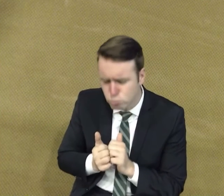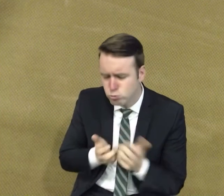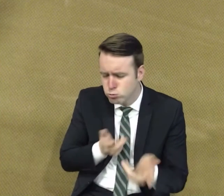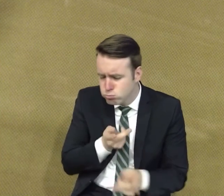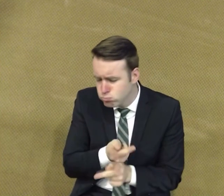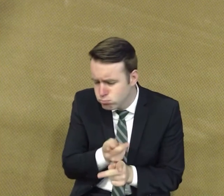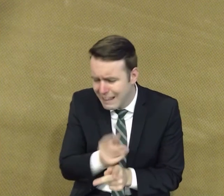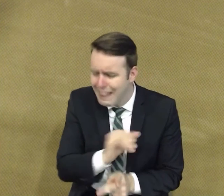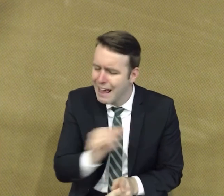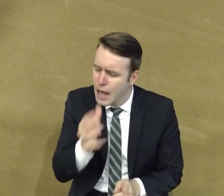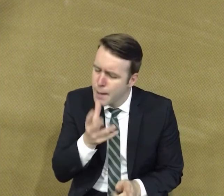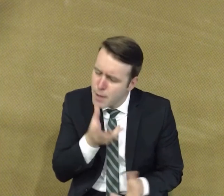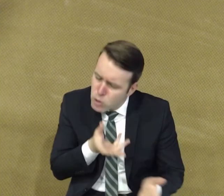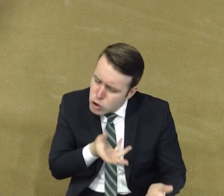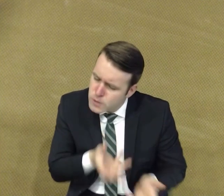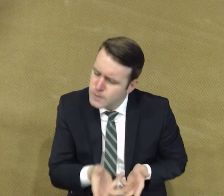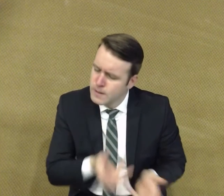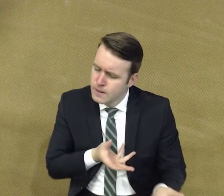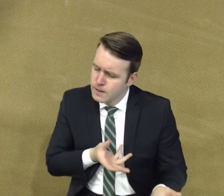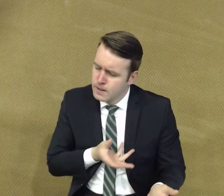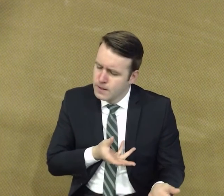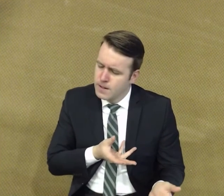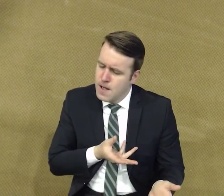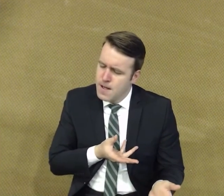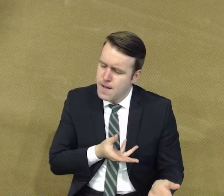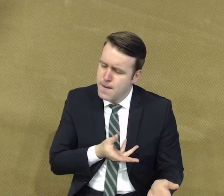to nurture like a mother,